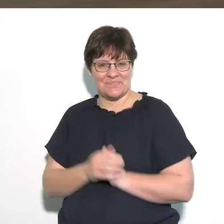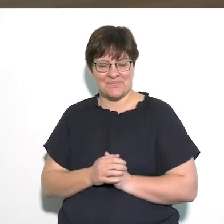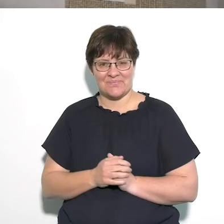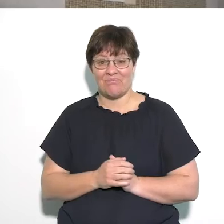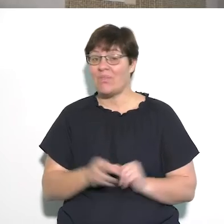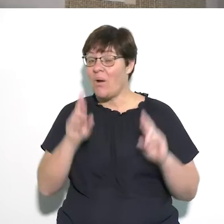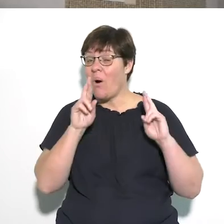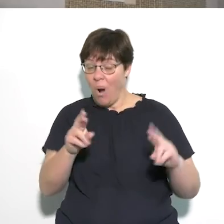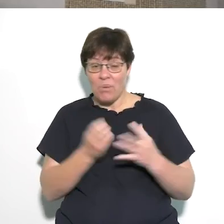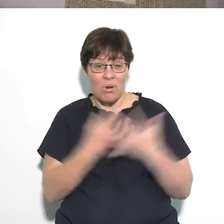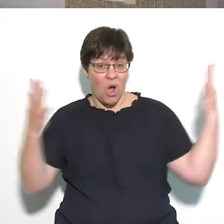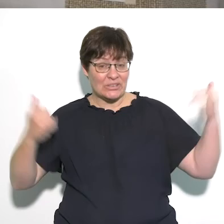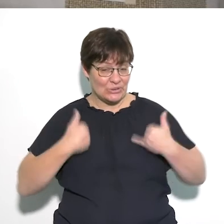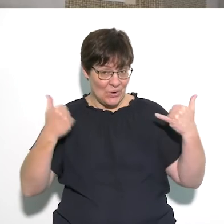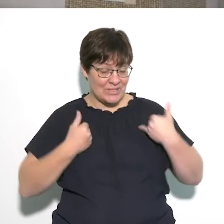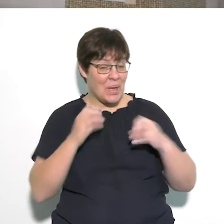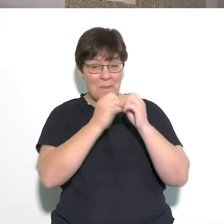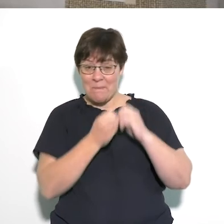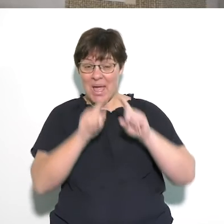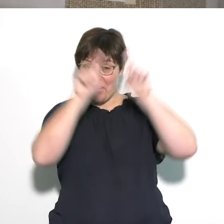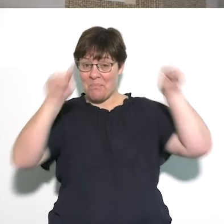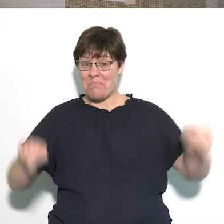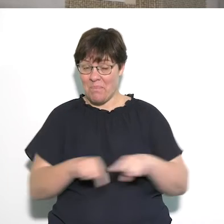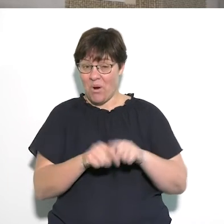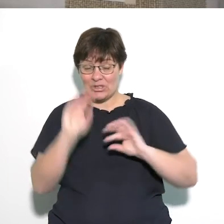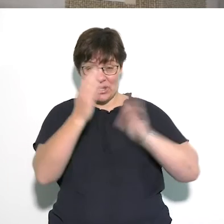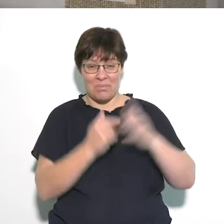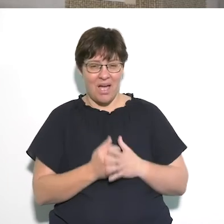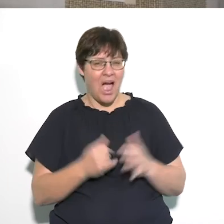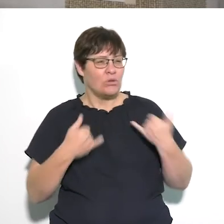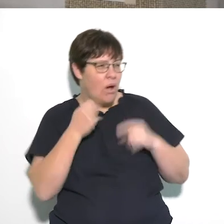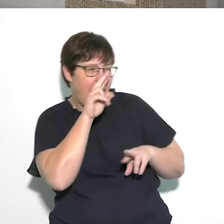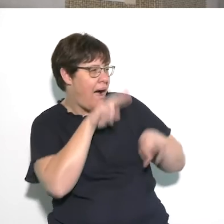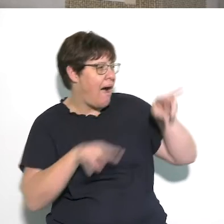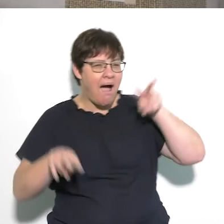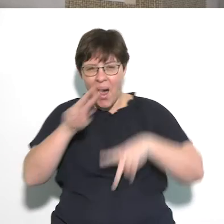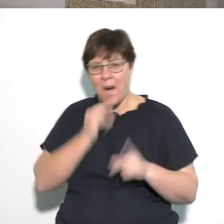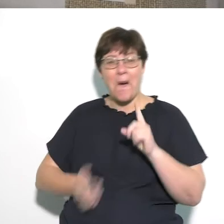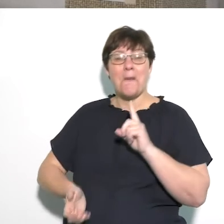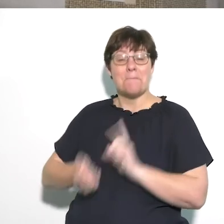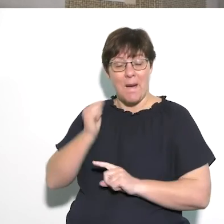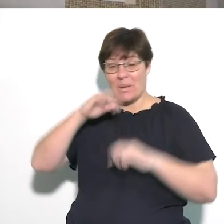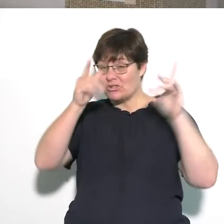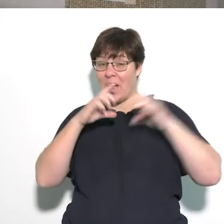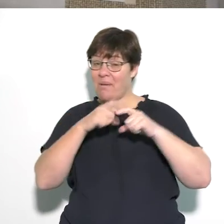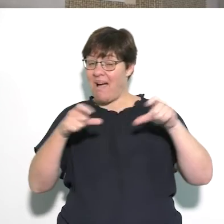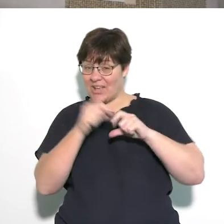storage. I hope you have lots of fun making your shape board, and I hope you enjoy looking around you to find